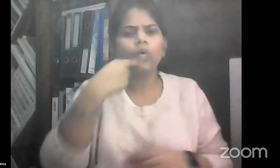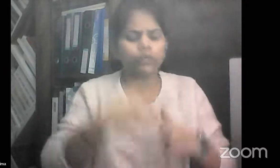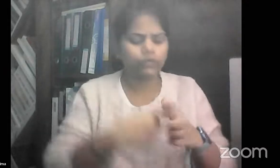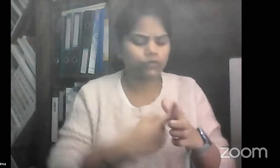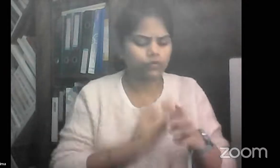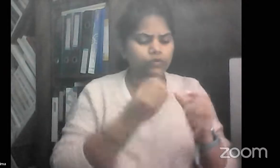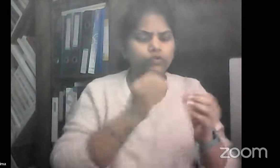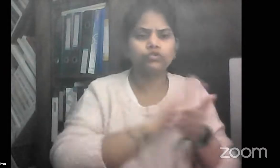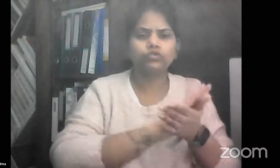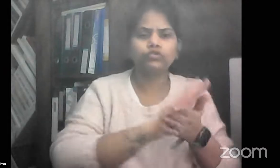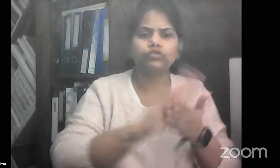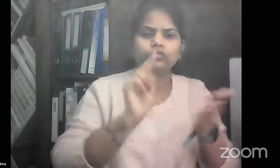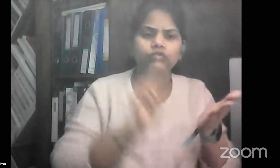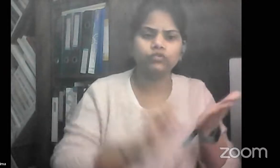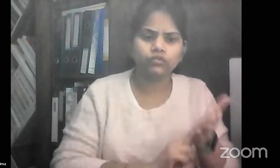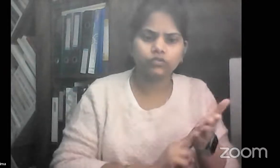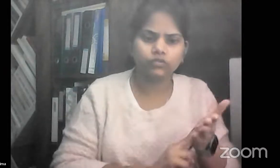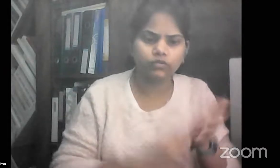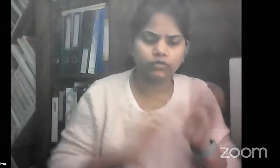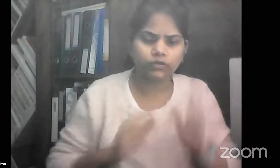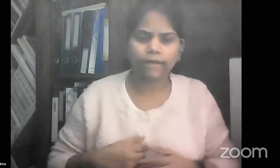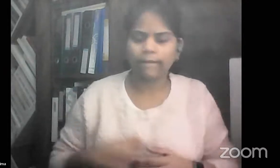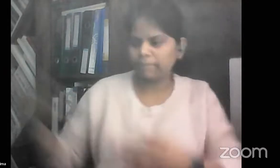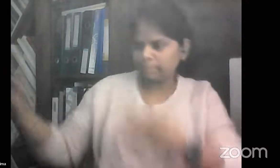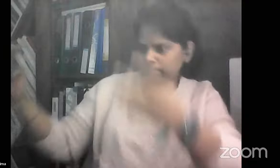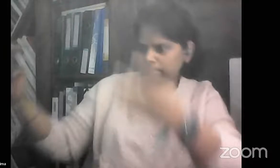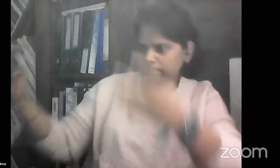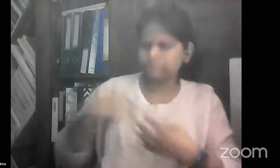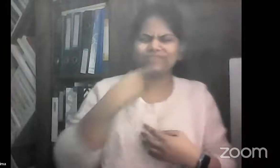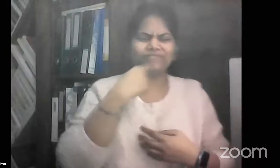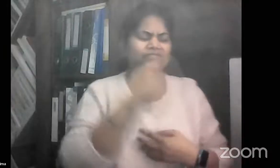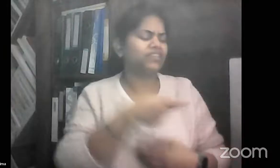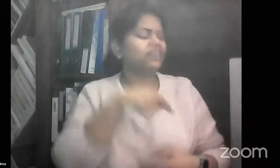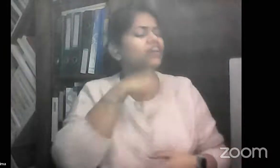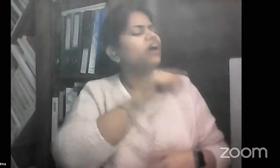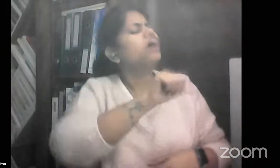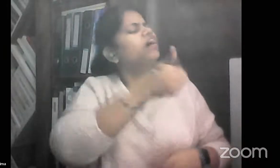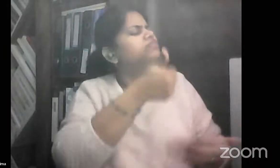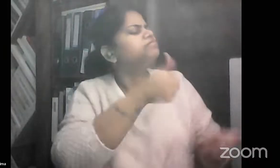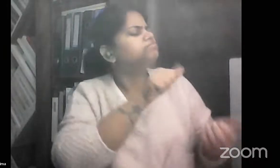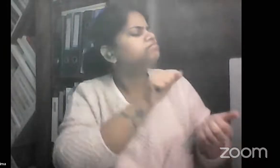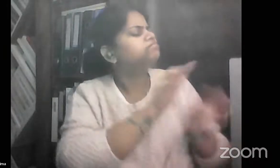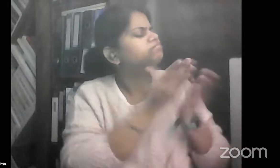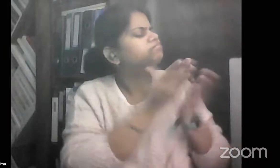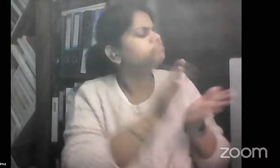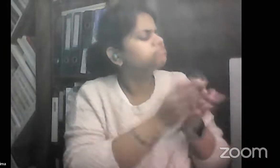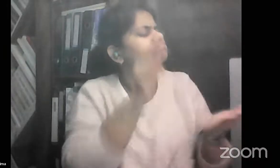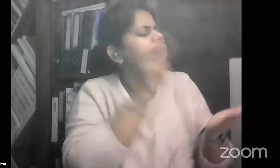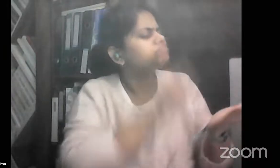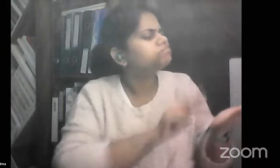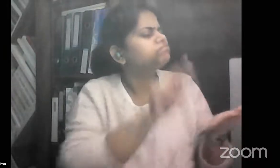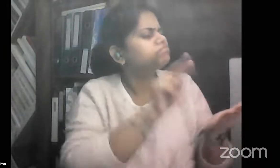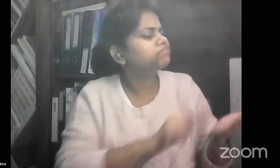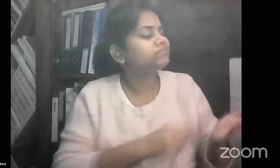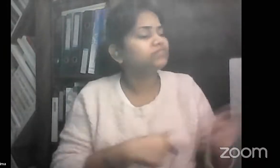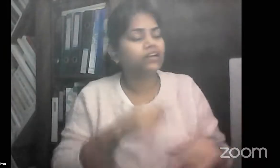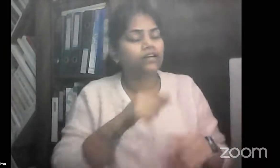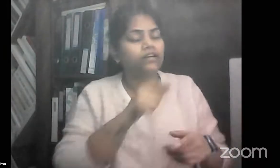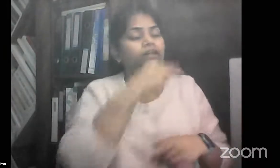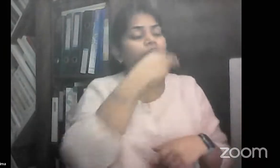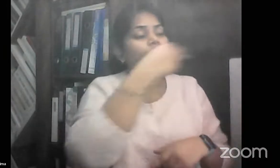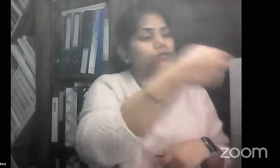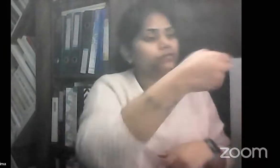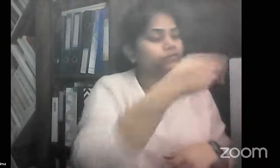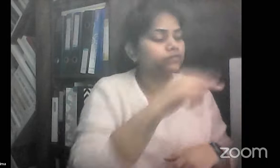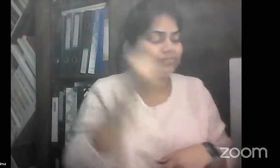to read the other work, that is The Mad Woman in an Attic. This is A